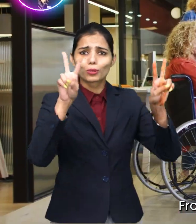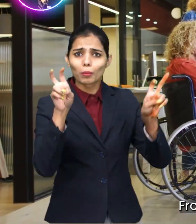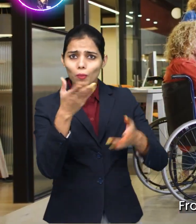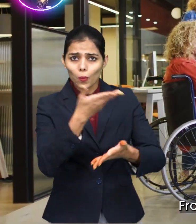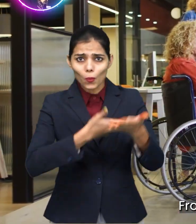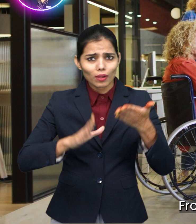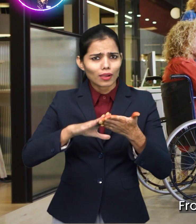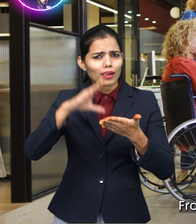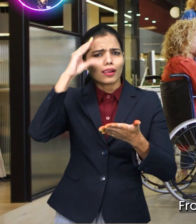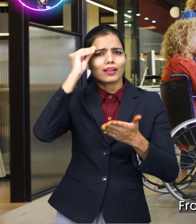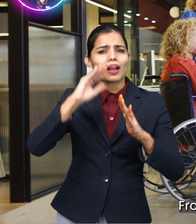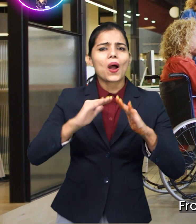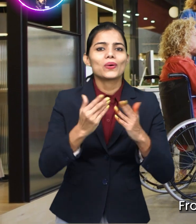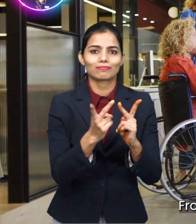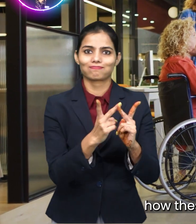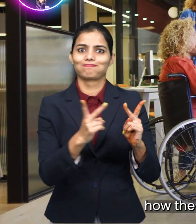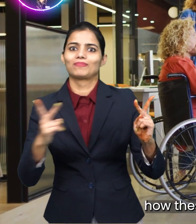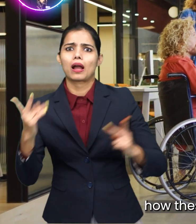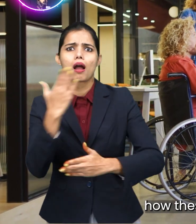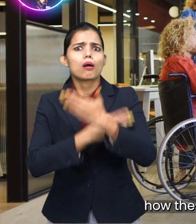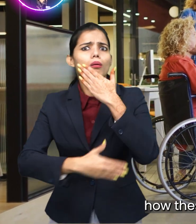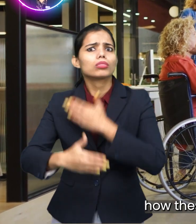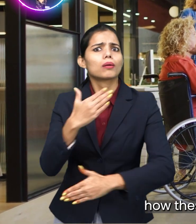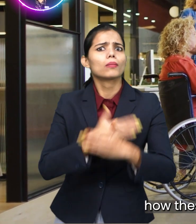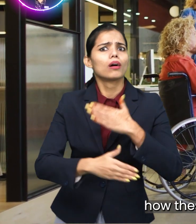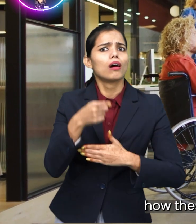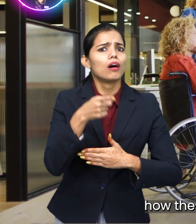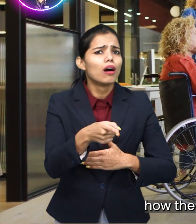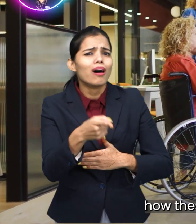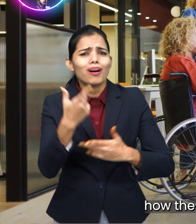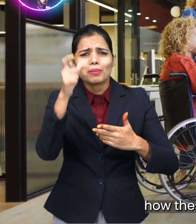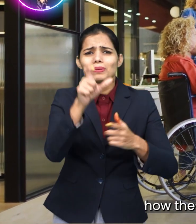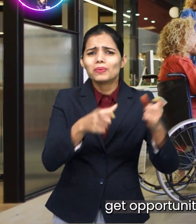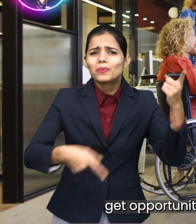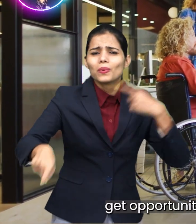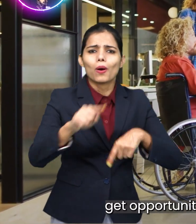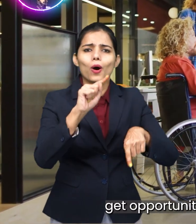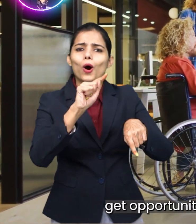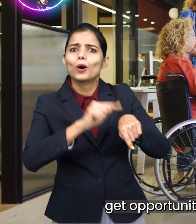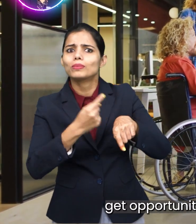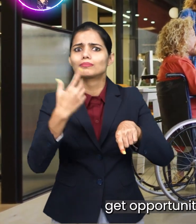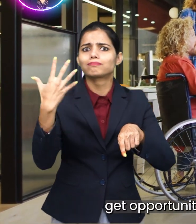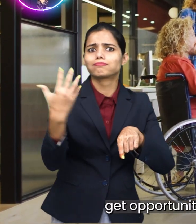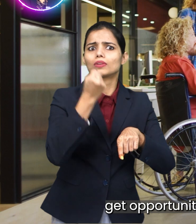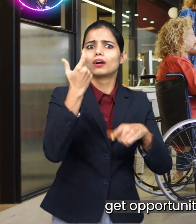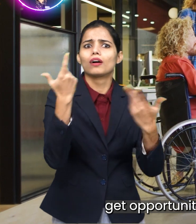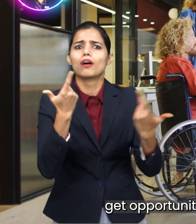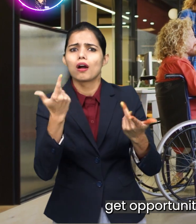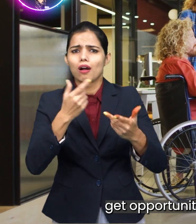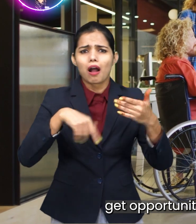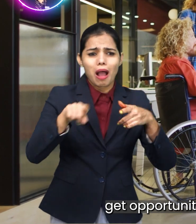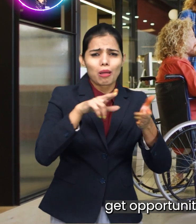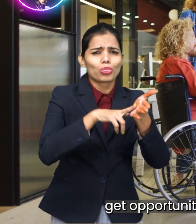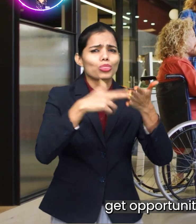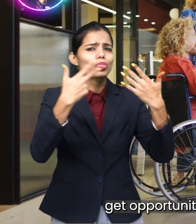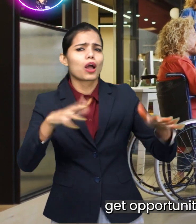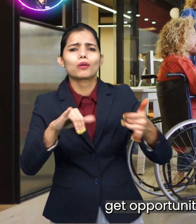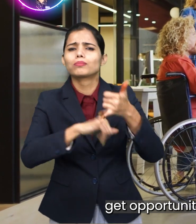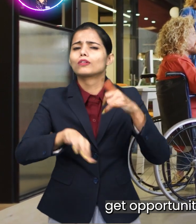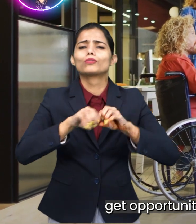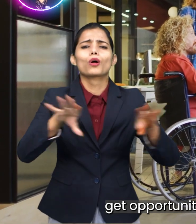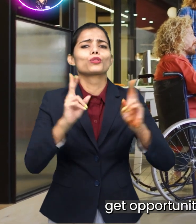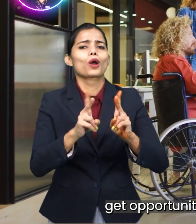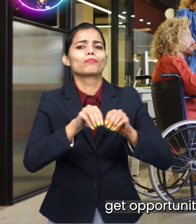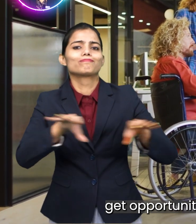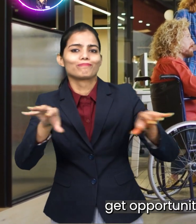From this topic, we learn how these differently abled people get opportunities to survive normally in